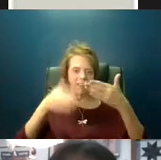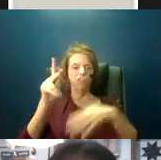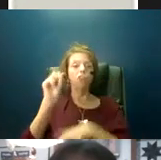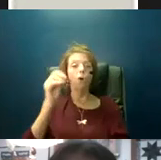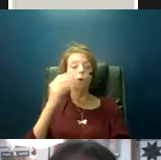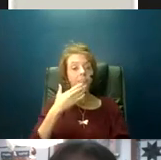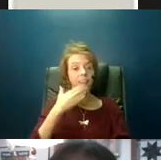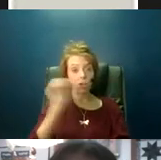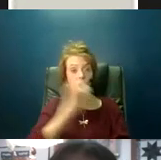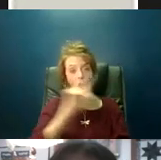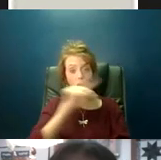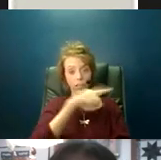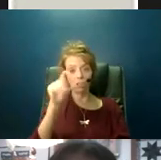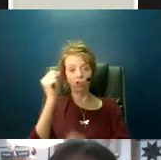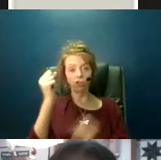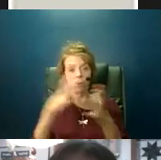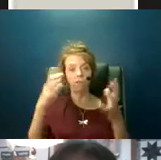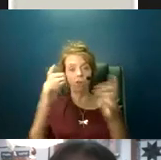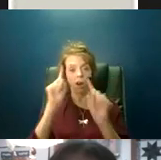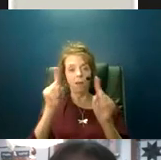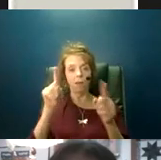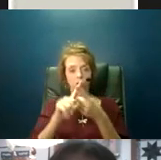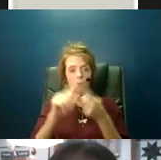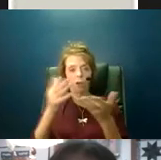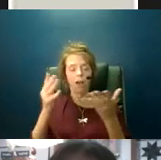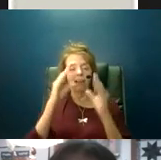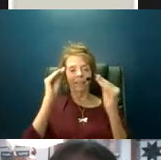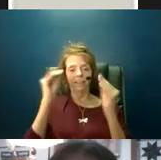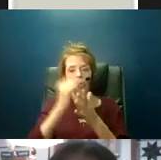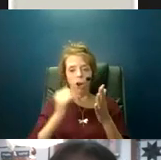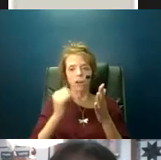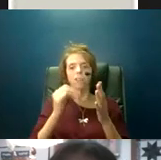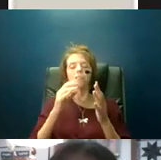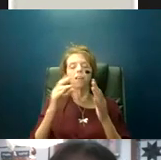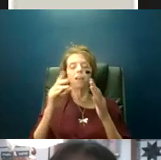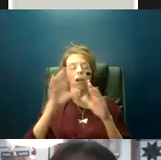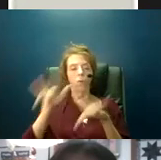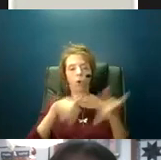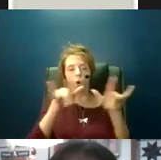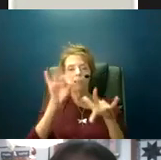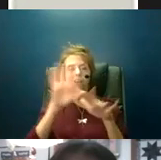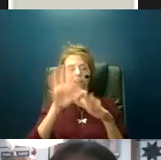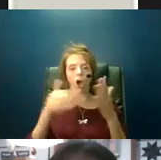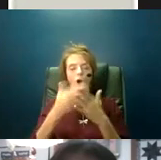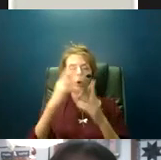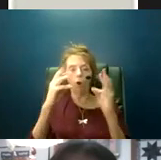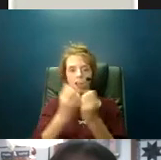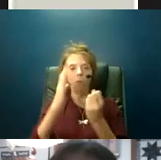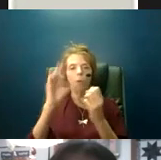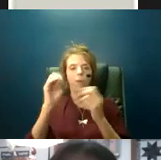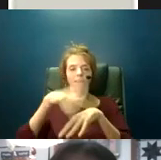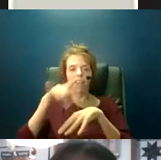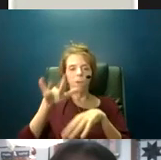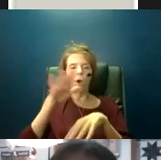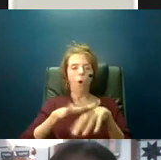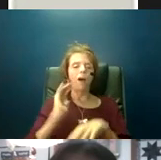you all so much for attending today's Mid-Atlantic Teaching Artists Virtual Retreat. Recordings of all of the workshops will be available on NASA's